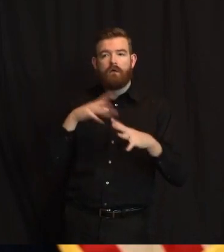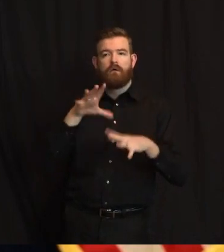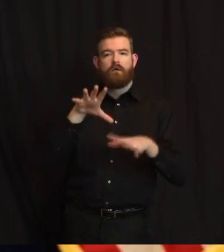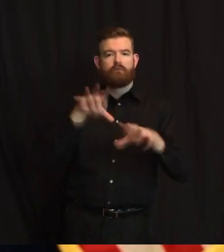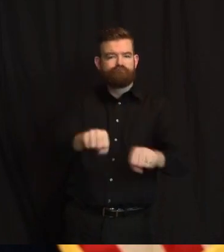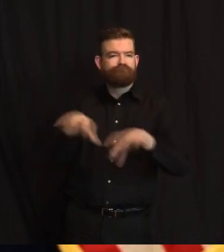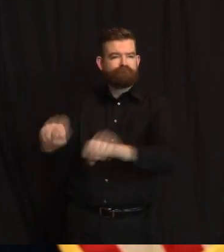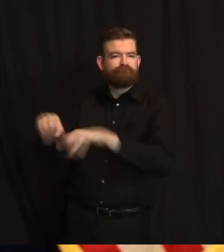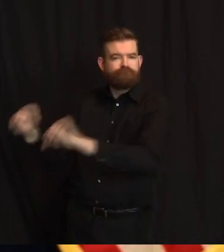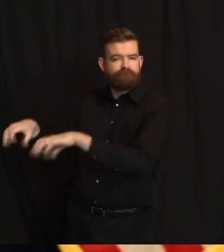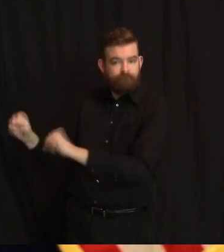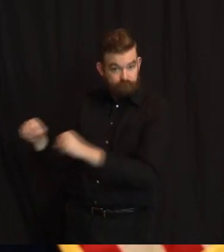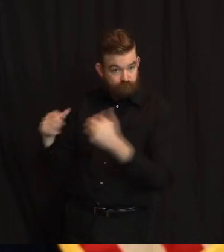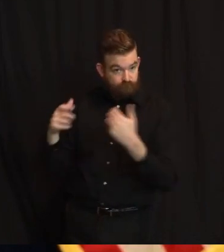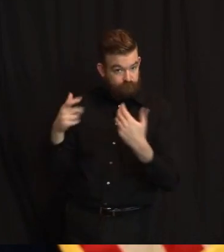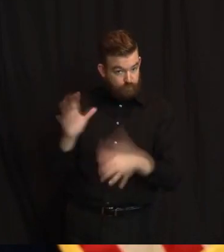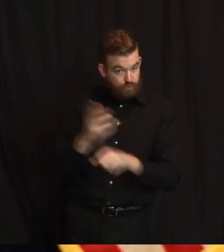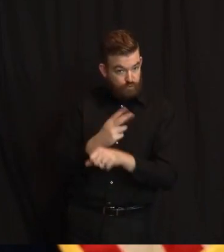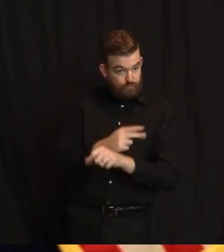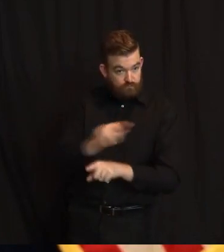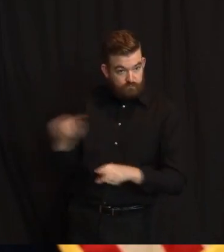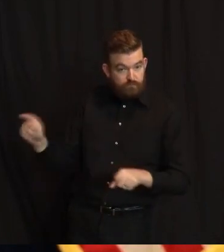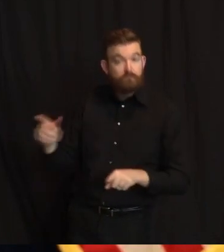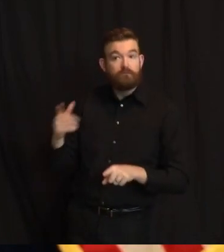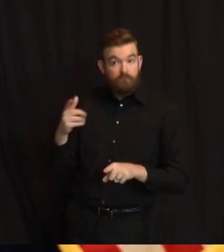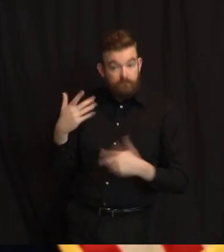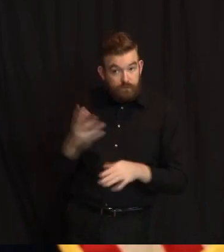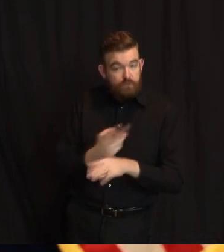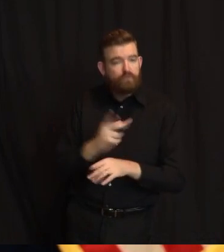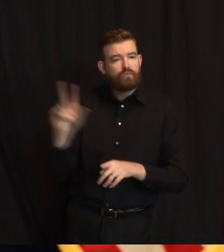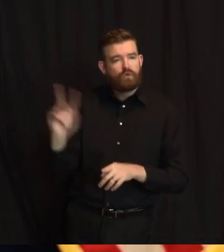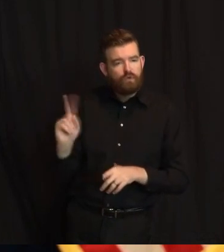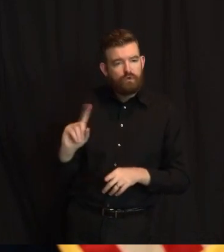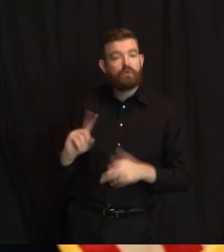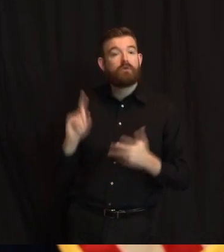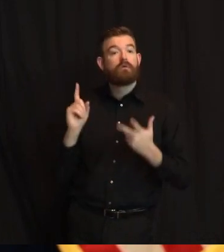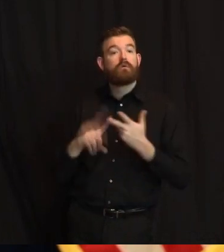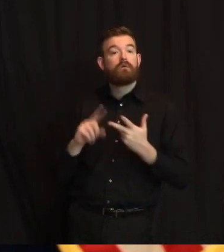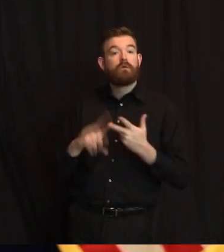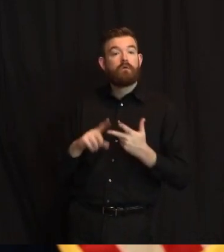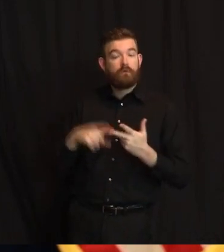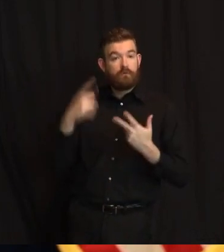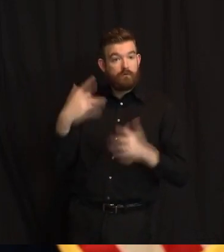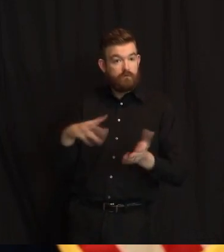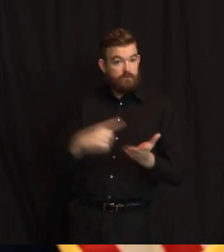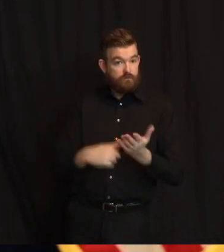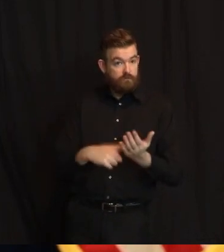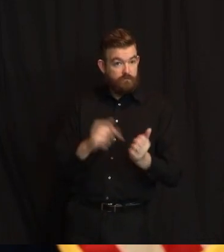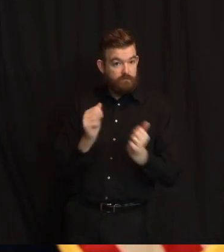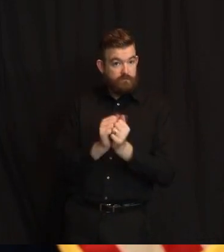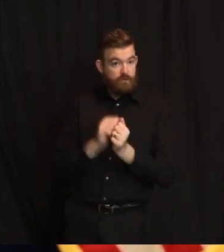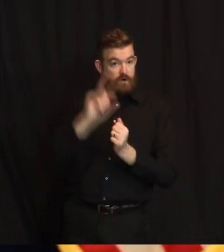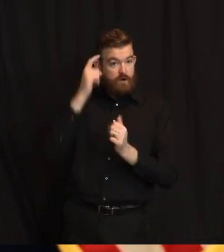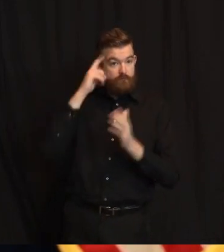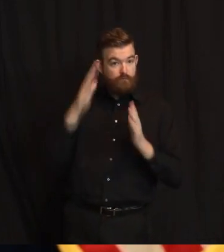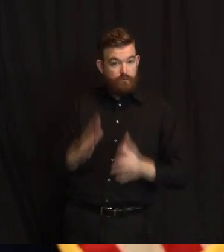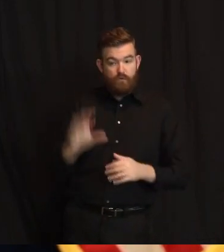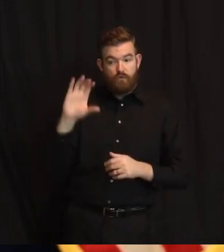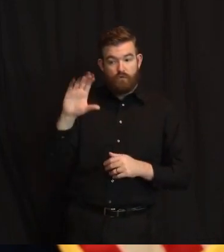you spoken specifically with Governor Cuomo about group purchasing of PPE and ventilators through the NGA, and are you participating in that